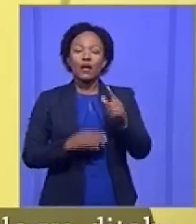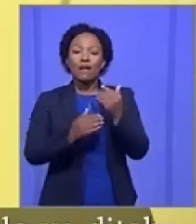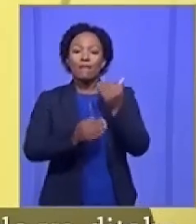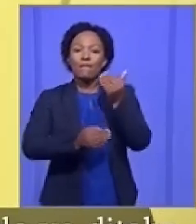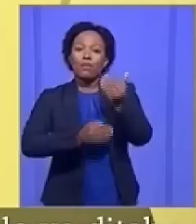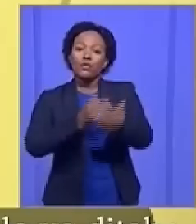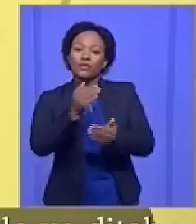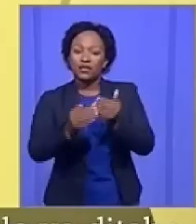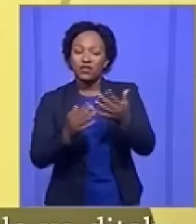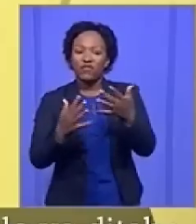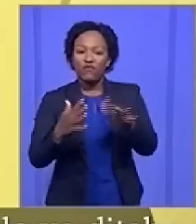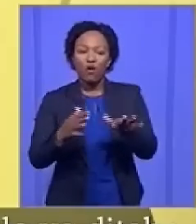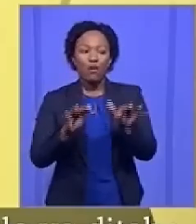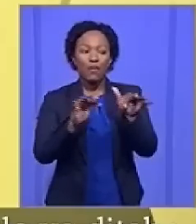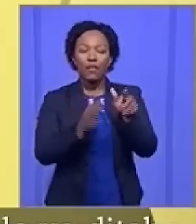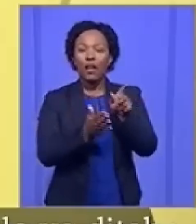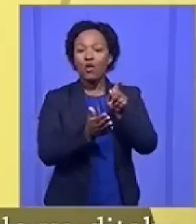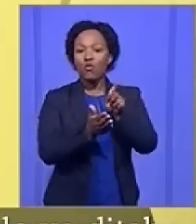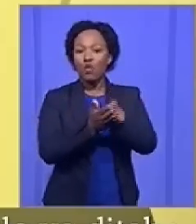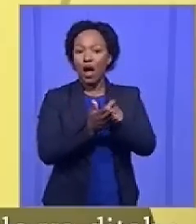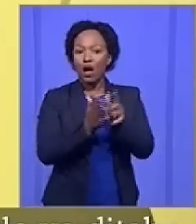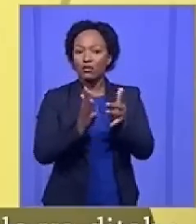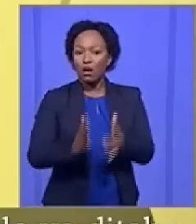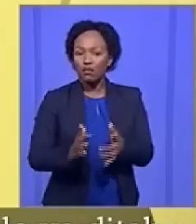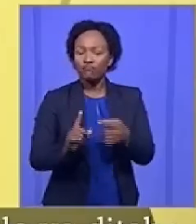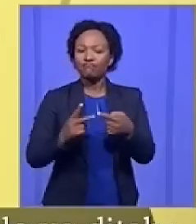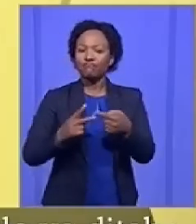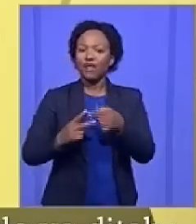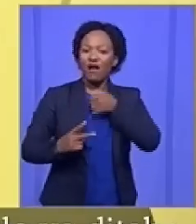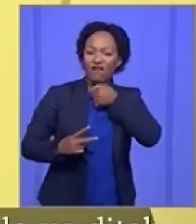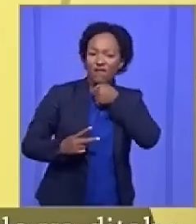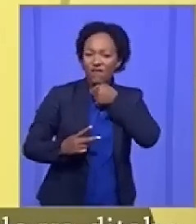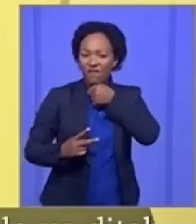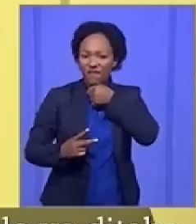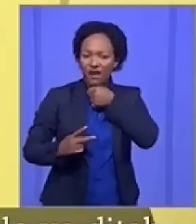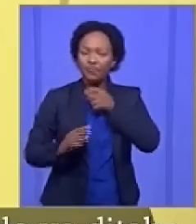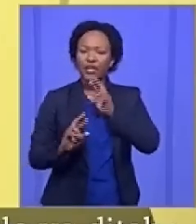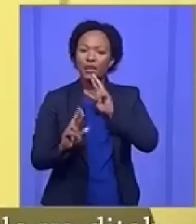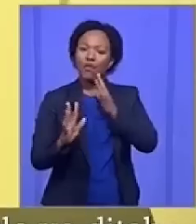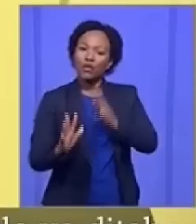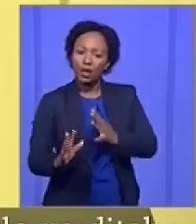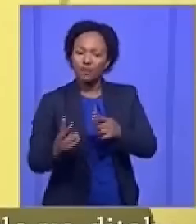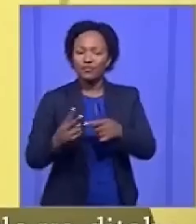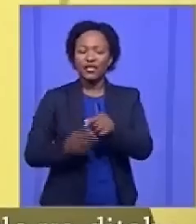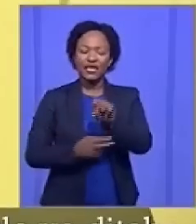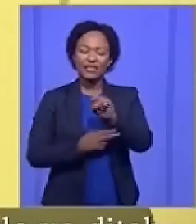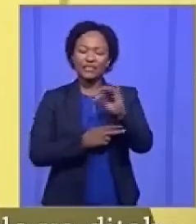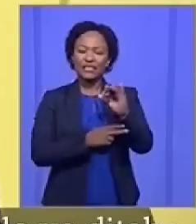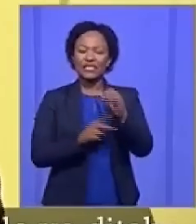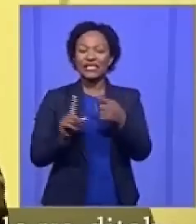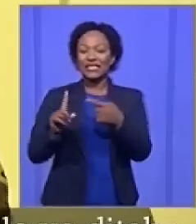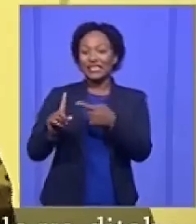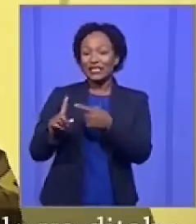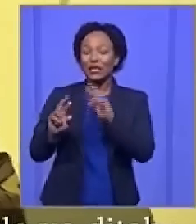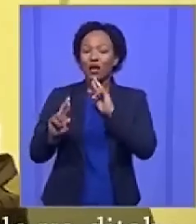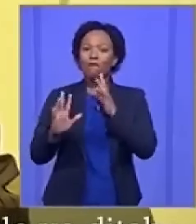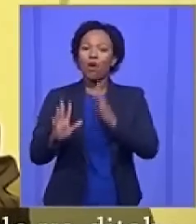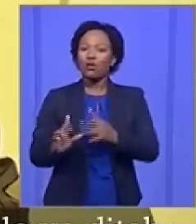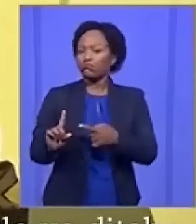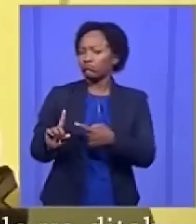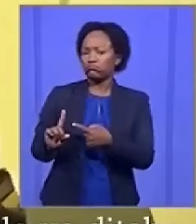journalists or reporters at the SABC. Mr. Monare is not a